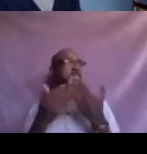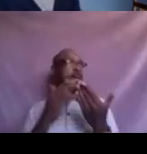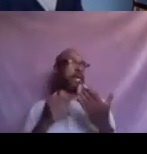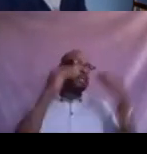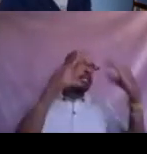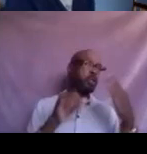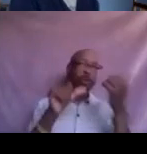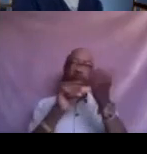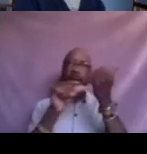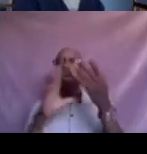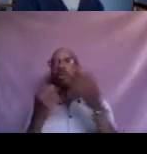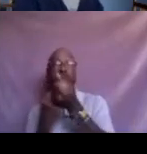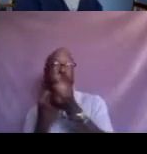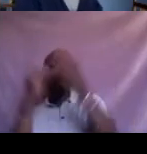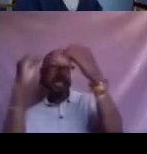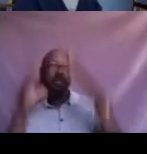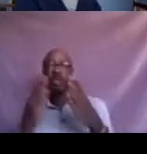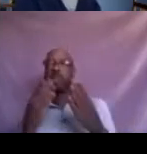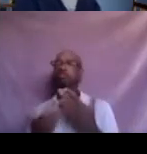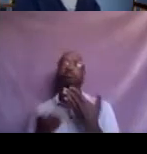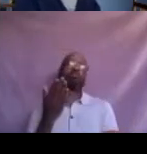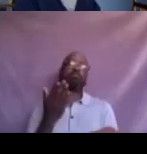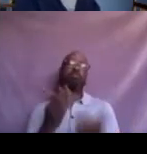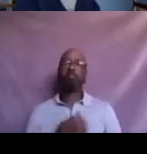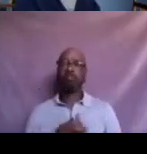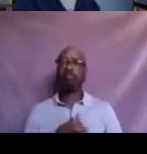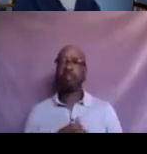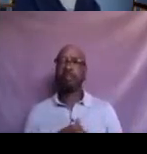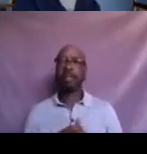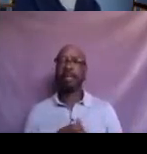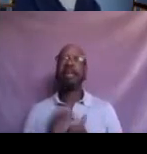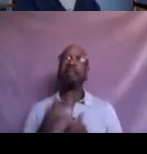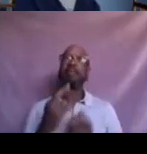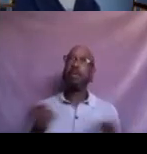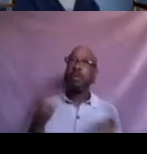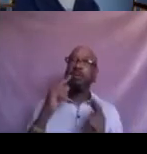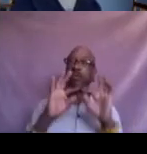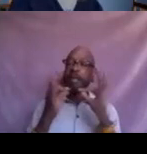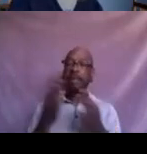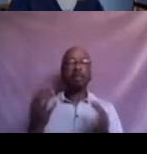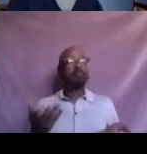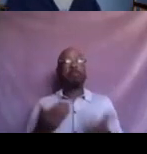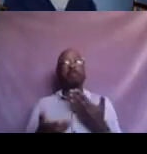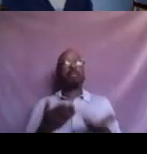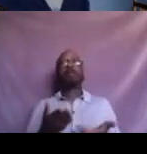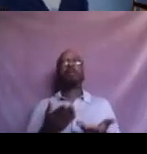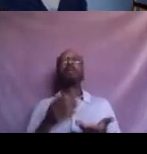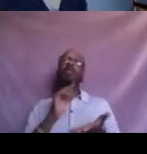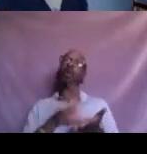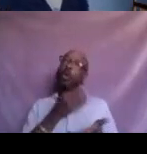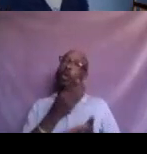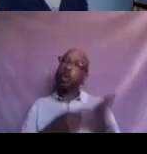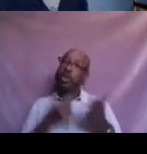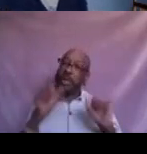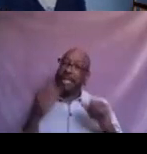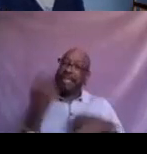teacher, or whether you are, we also have resources for families. So take what you can today, come back